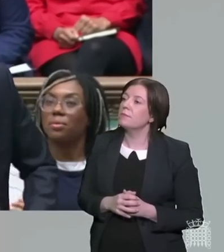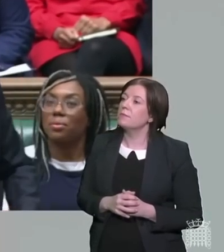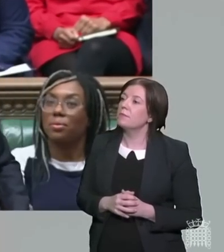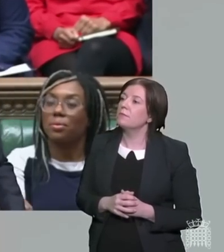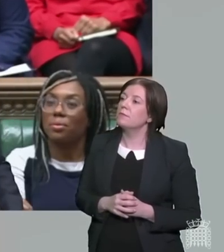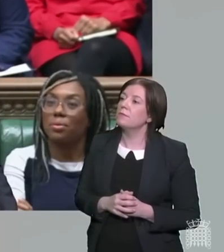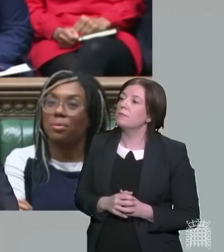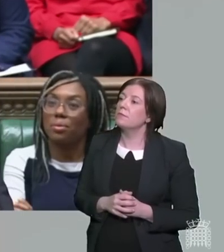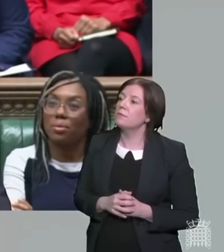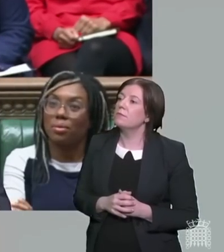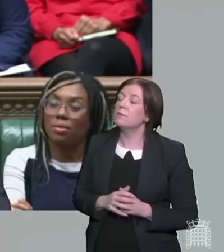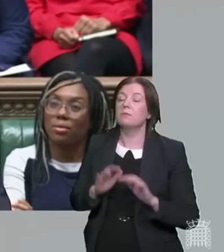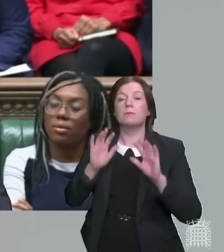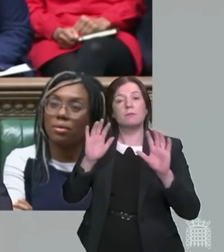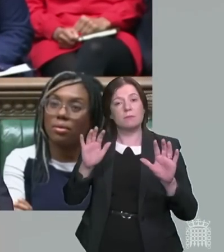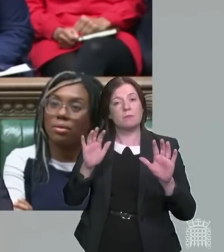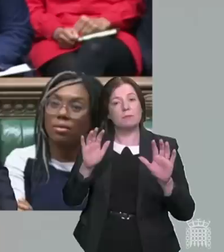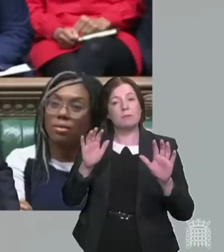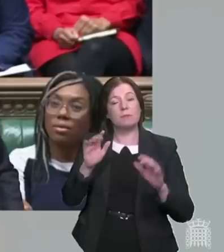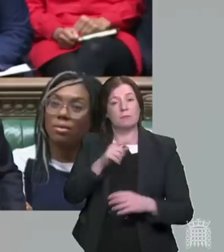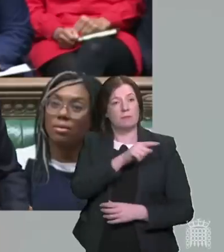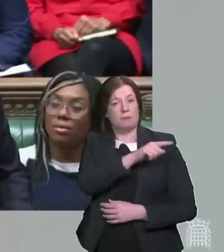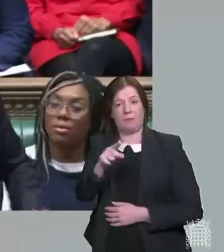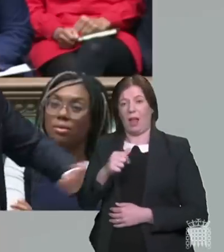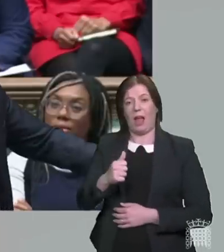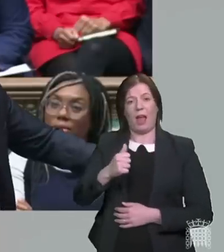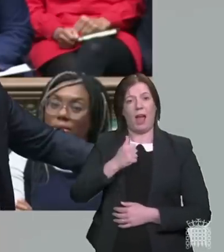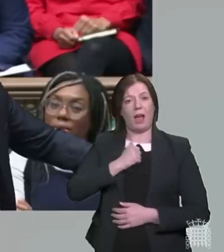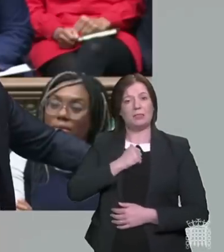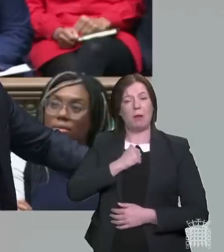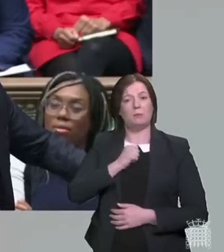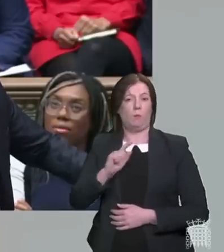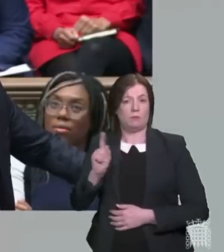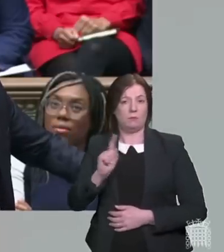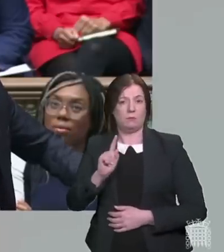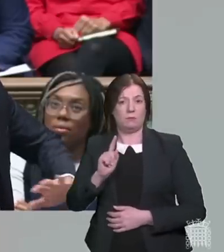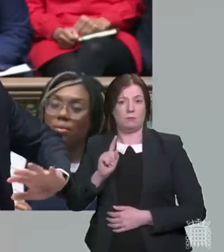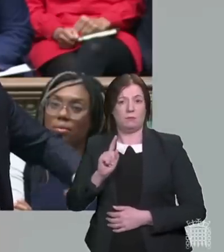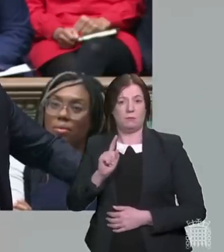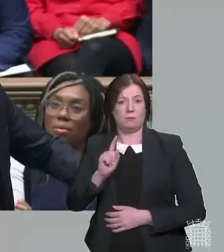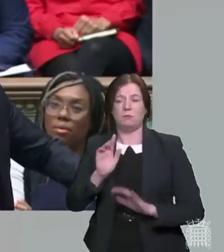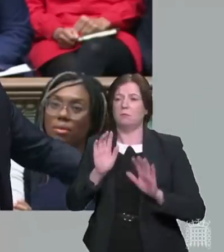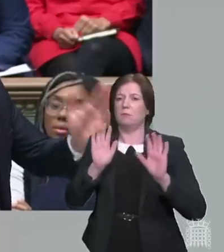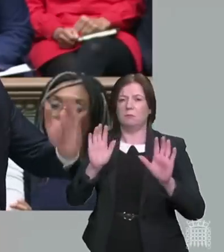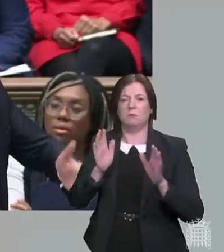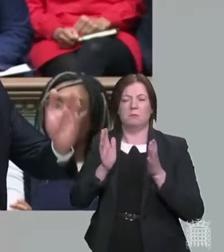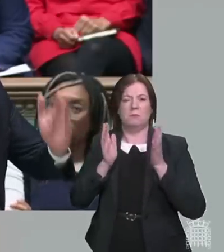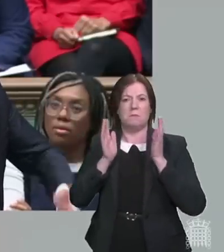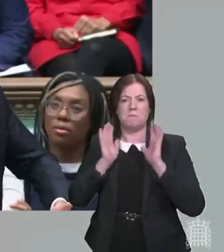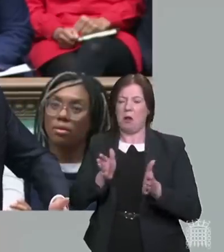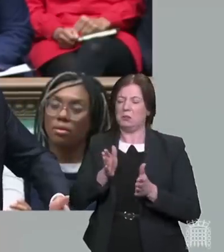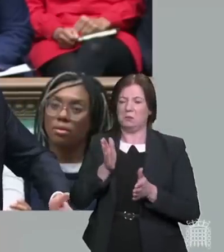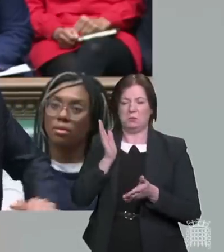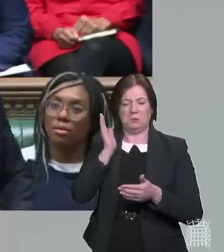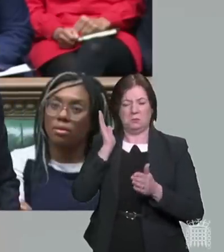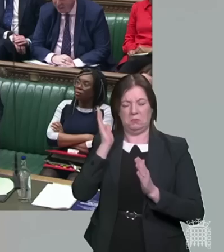the politically expedient thing to do would be for me to have said that this matter must have been resolved by Wednesday at